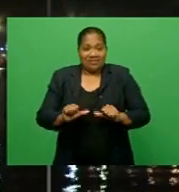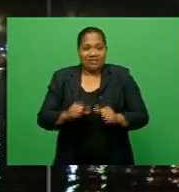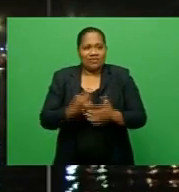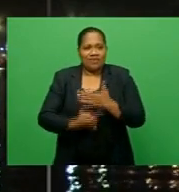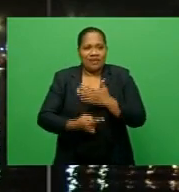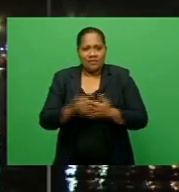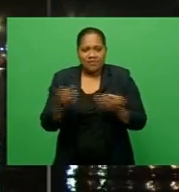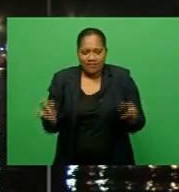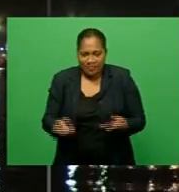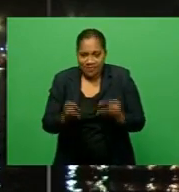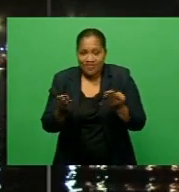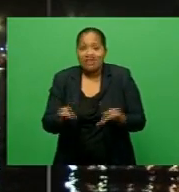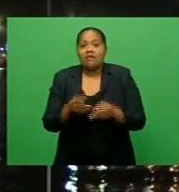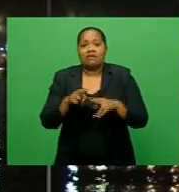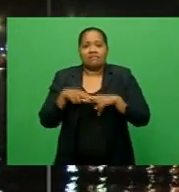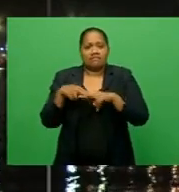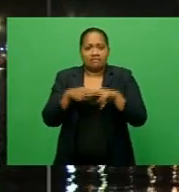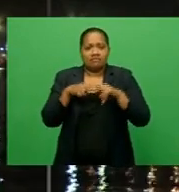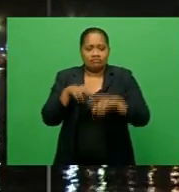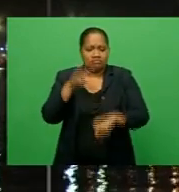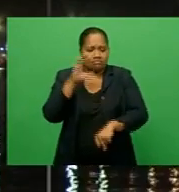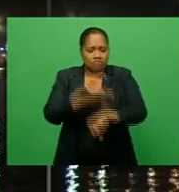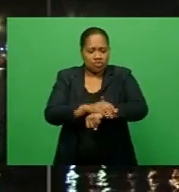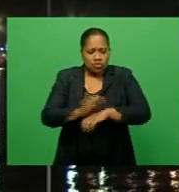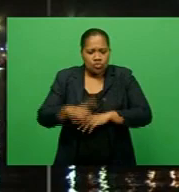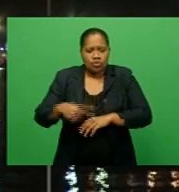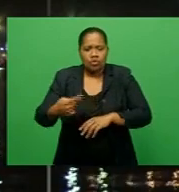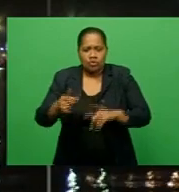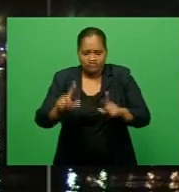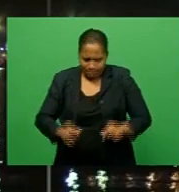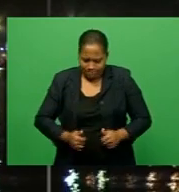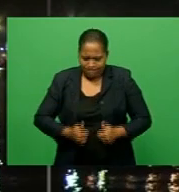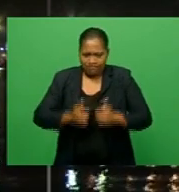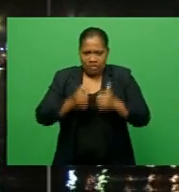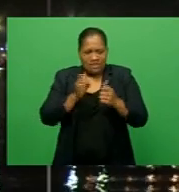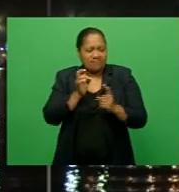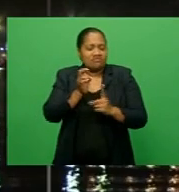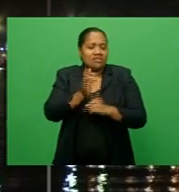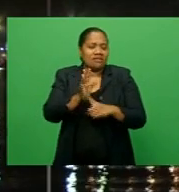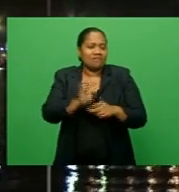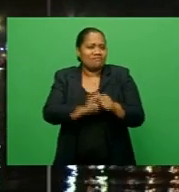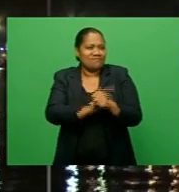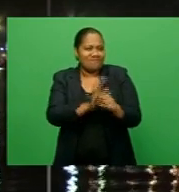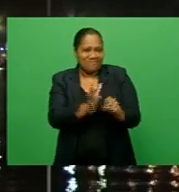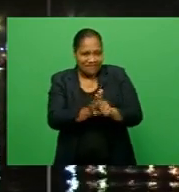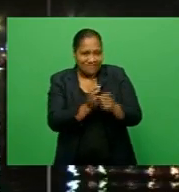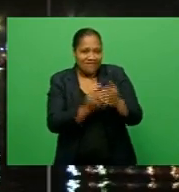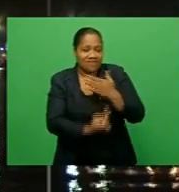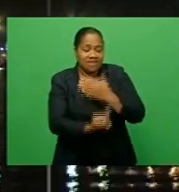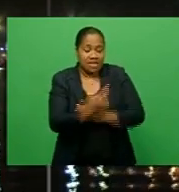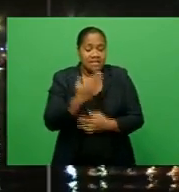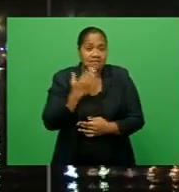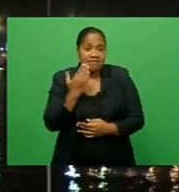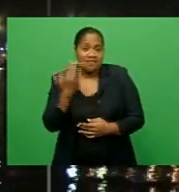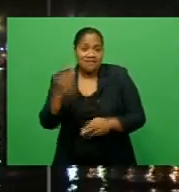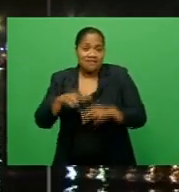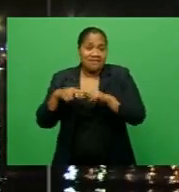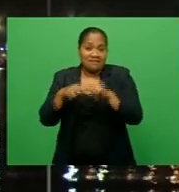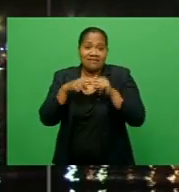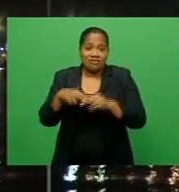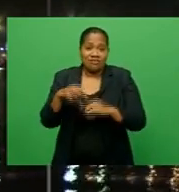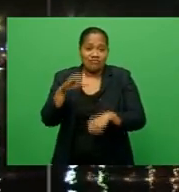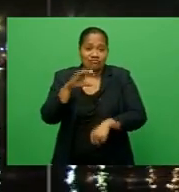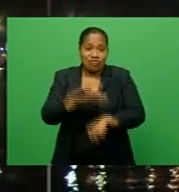police force to remain steadfast in its work, especially in the midst of COVID-19. Speaking at the Fiji Police Force 50th